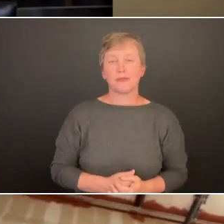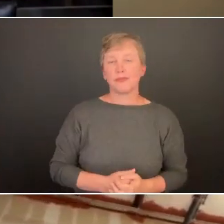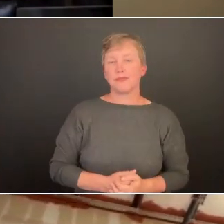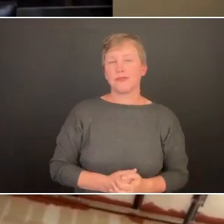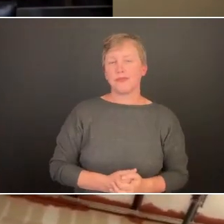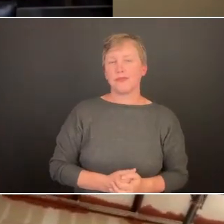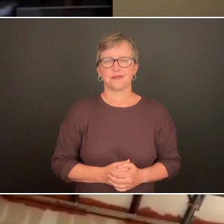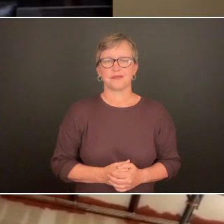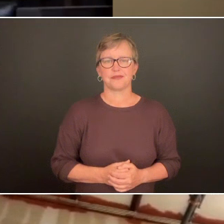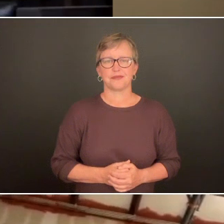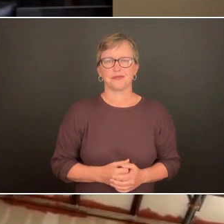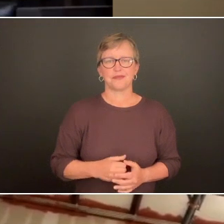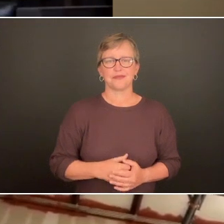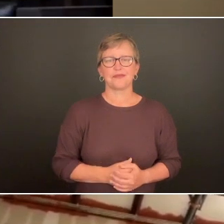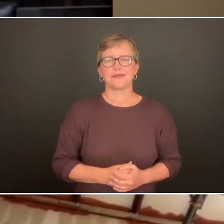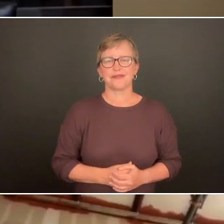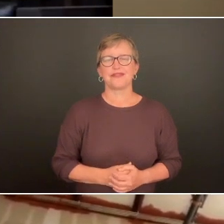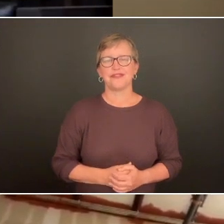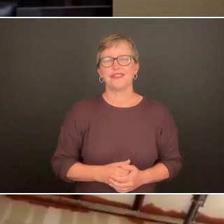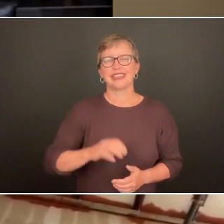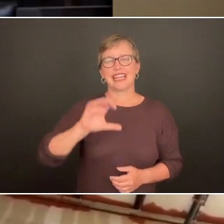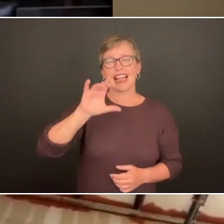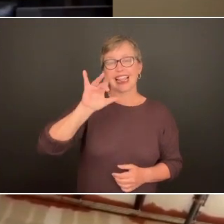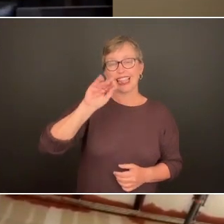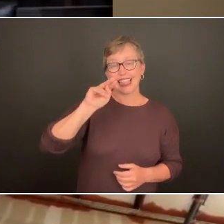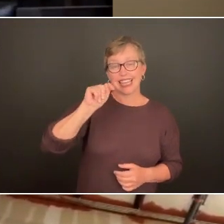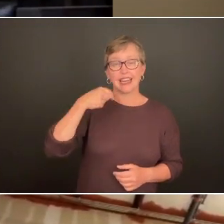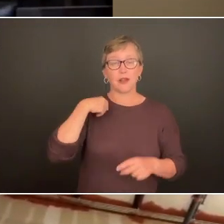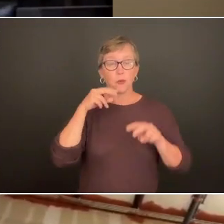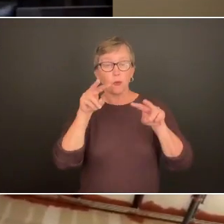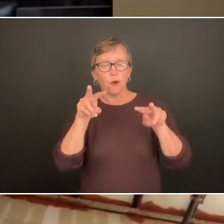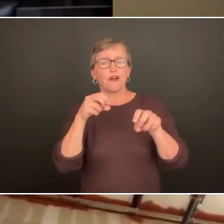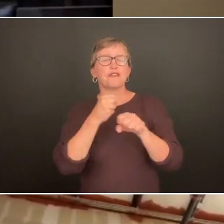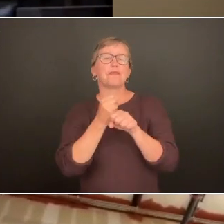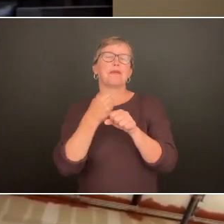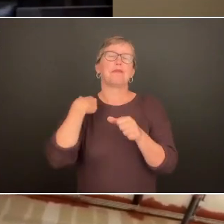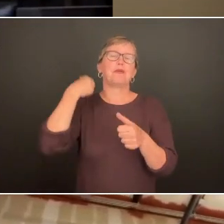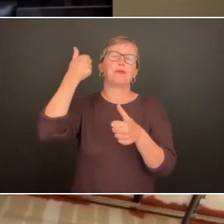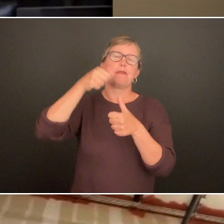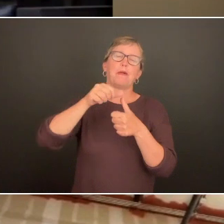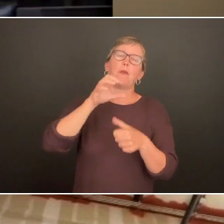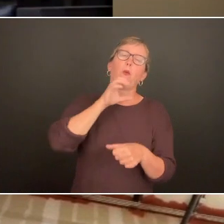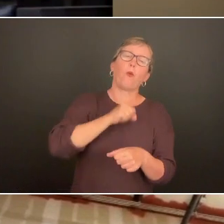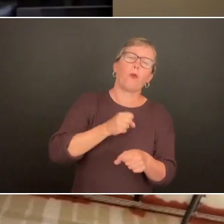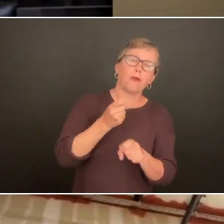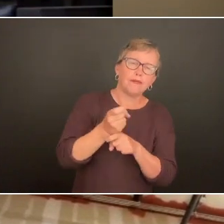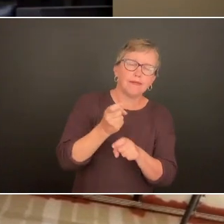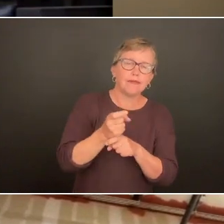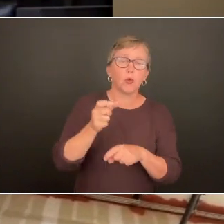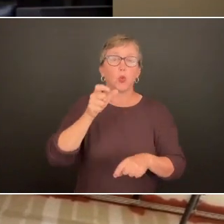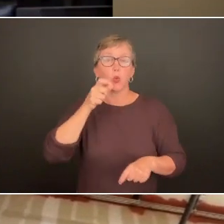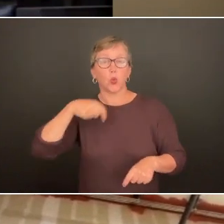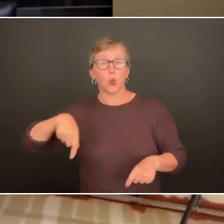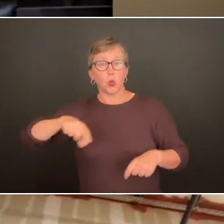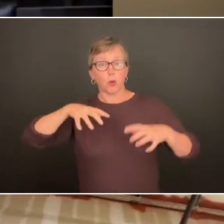up. Clint, you just reminded me. One of the jokes we used to say to,